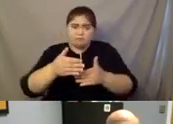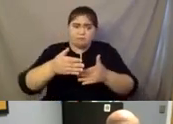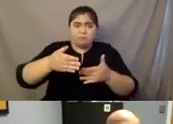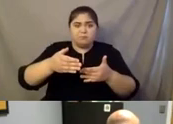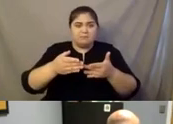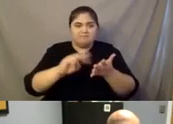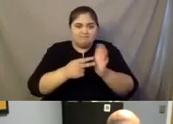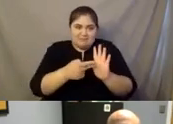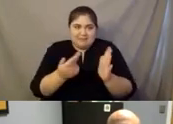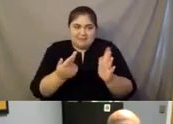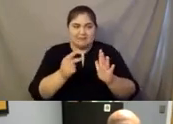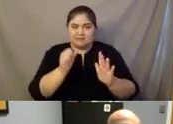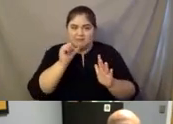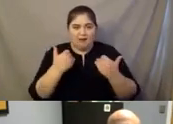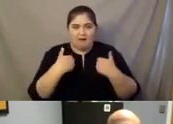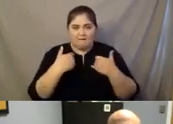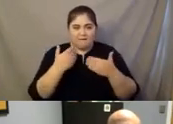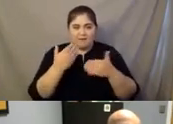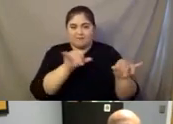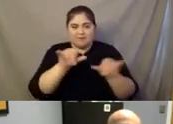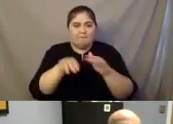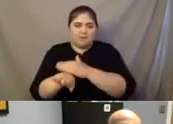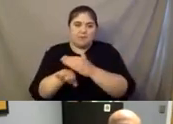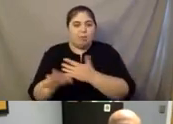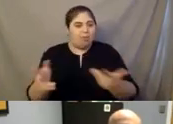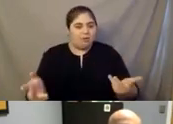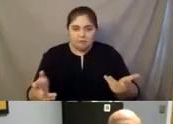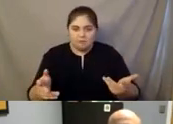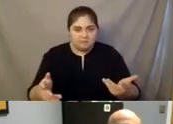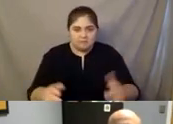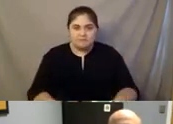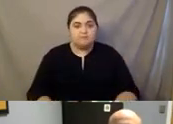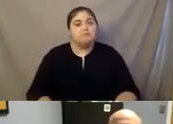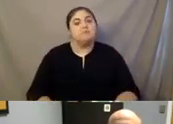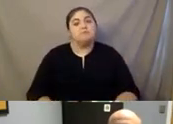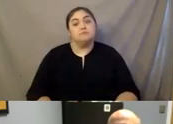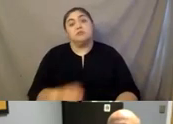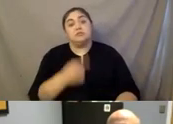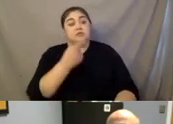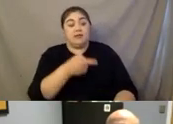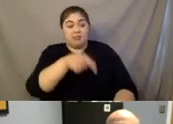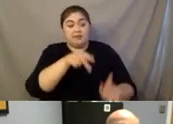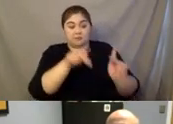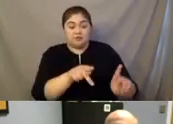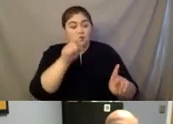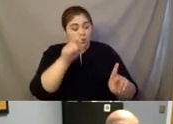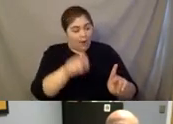capacity, and we're saying that this person, you need to appear by Skype,